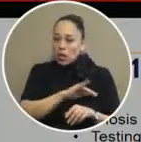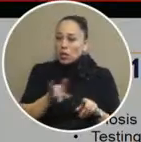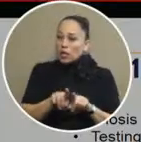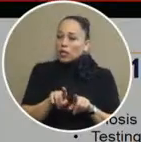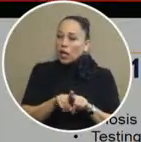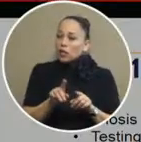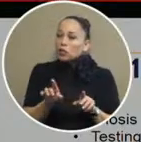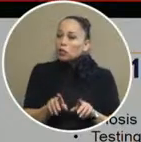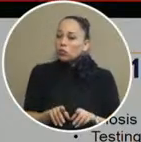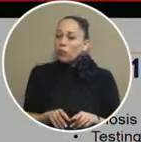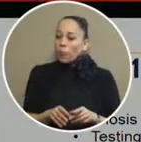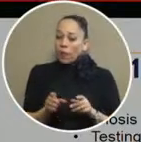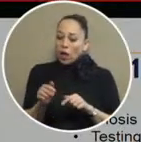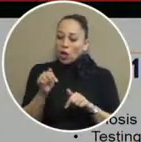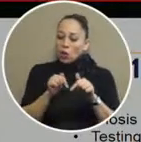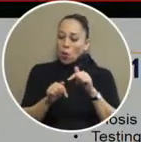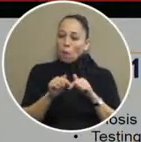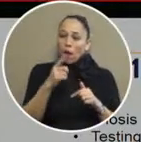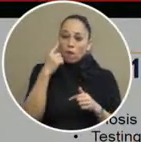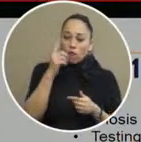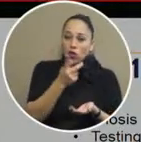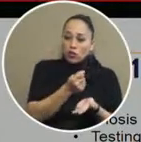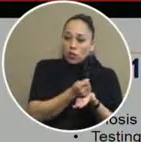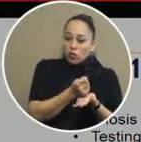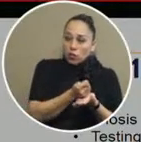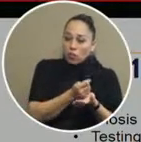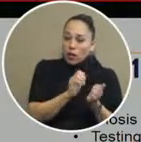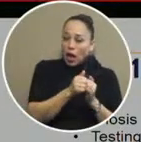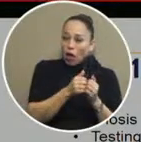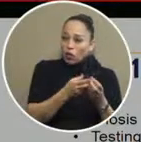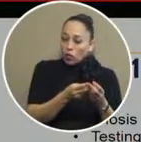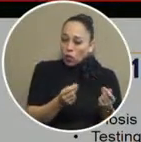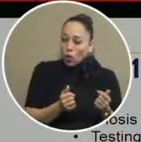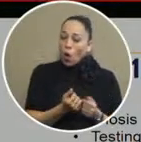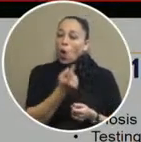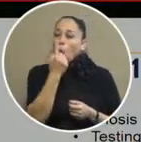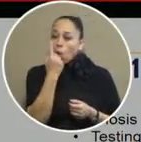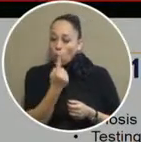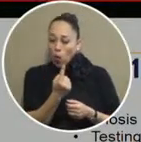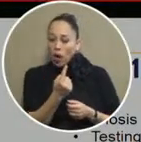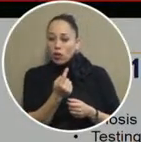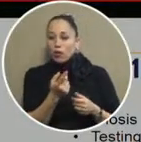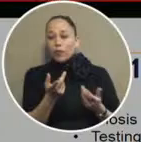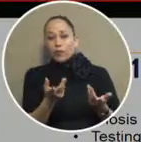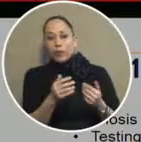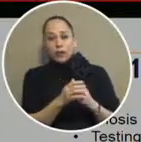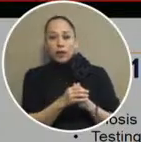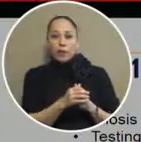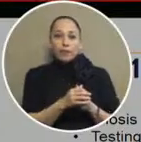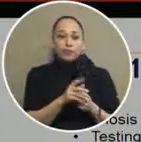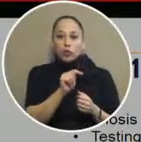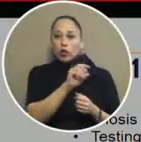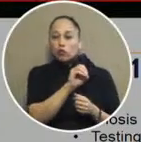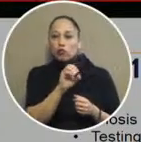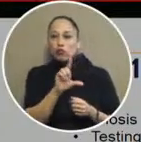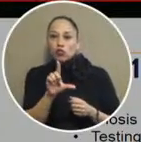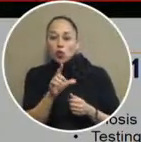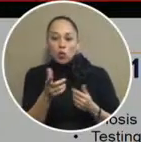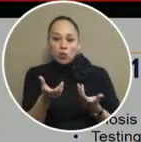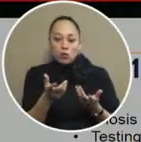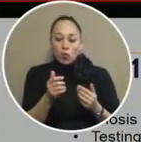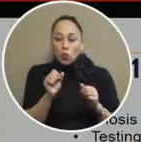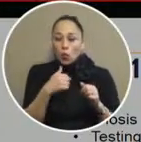Going back to the treatment, one of the treatments that, or one of the armaments that we have to stop a